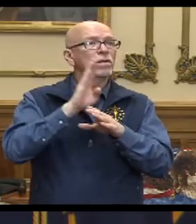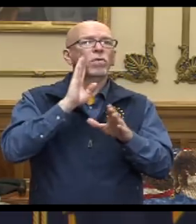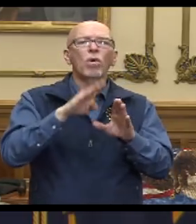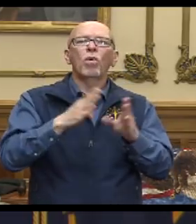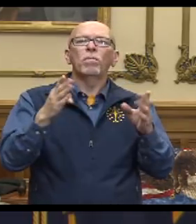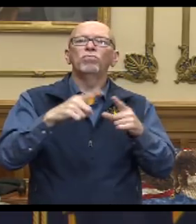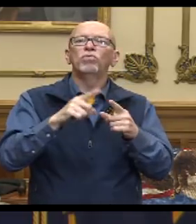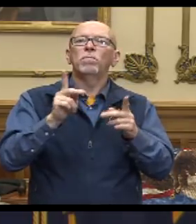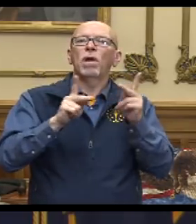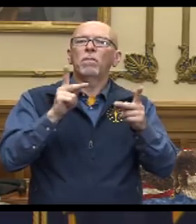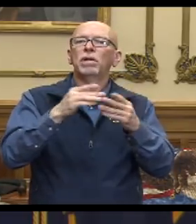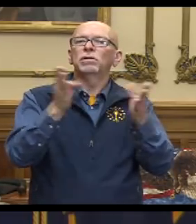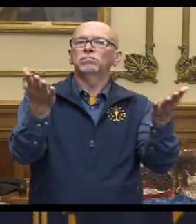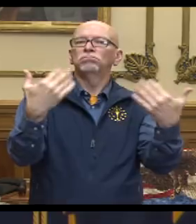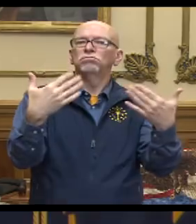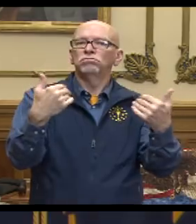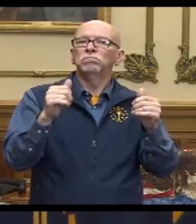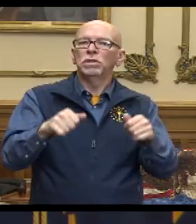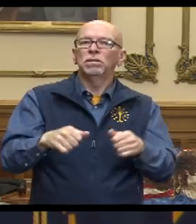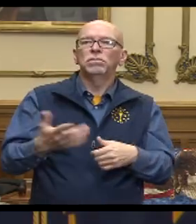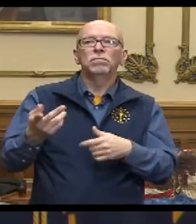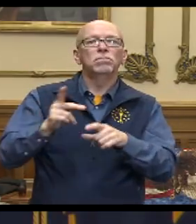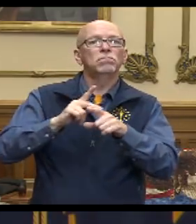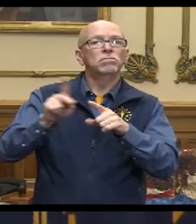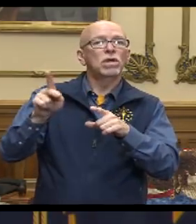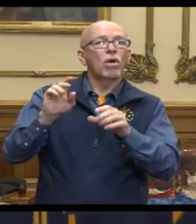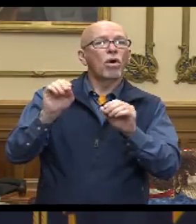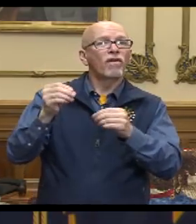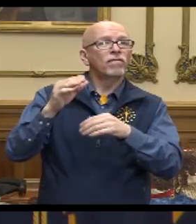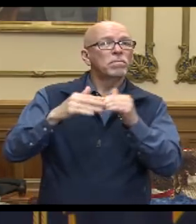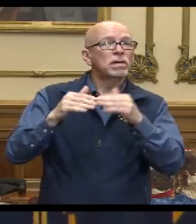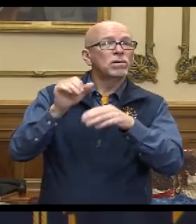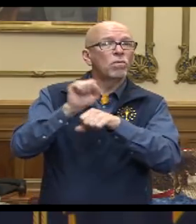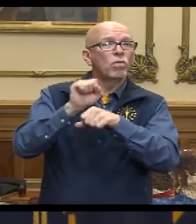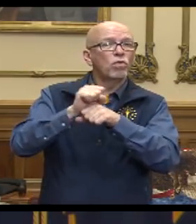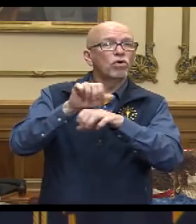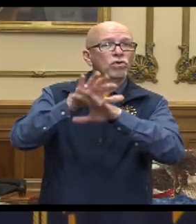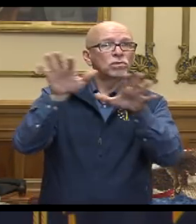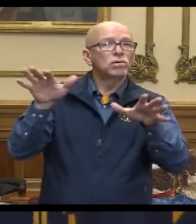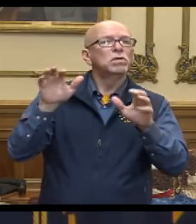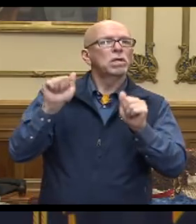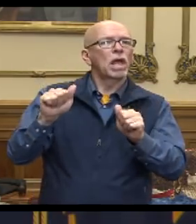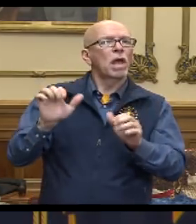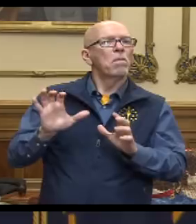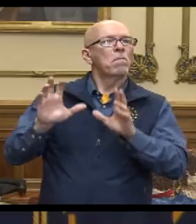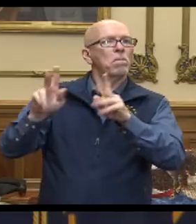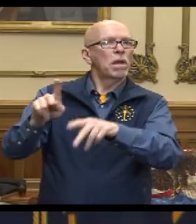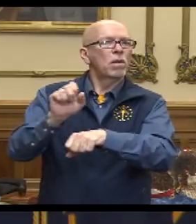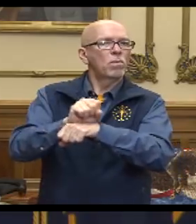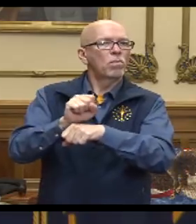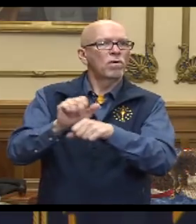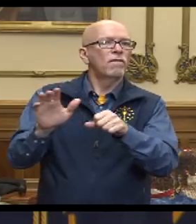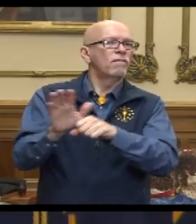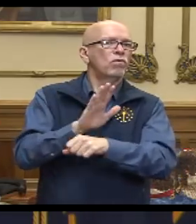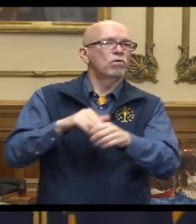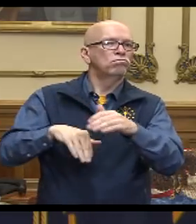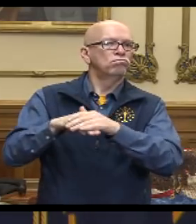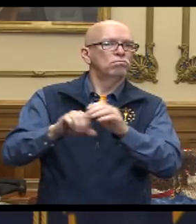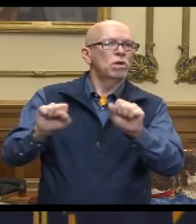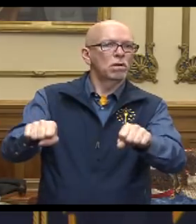to the public. Professional office building employees may resume work at full